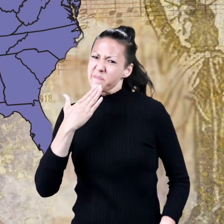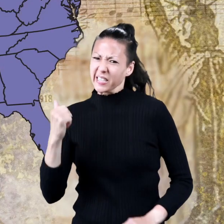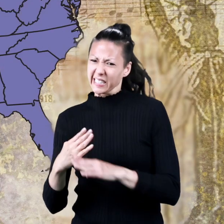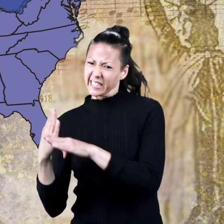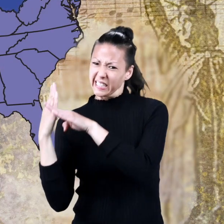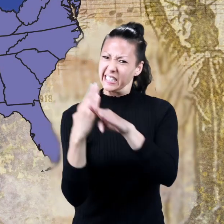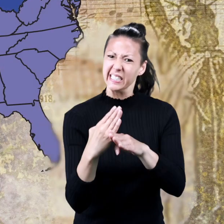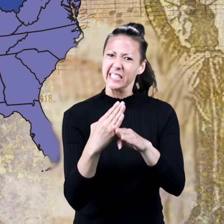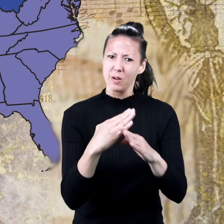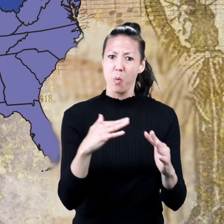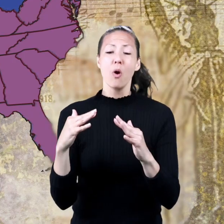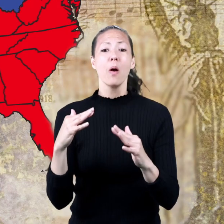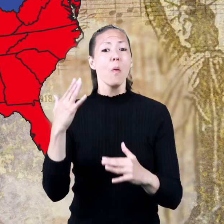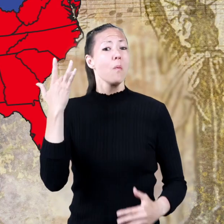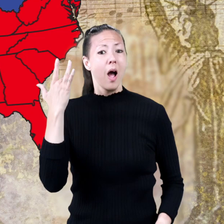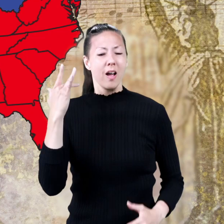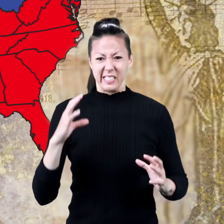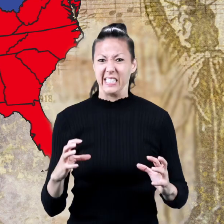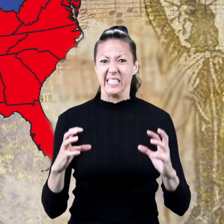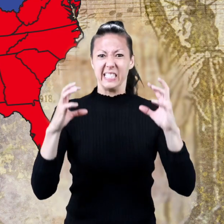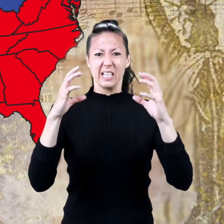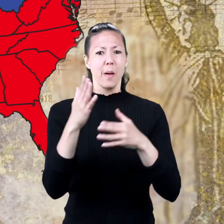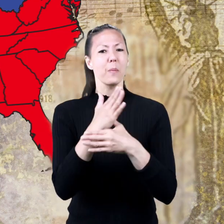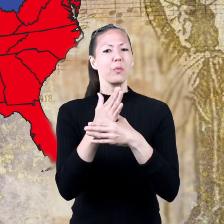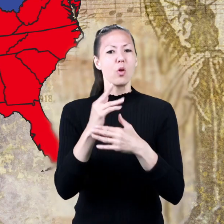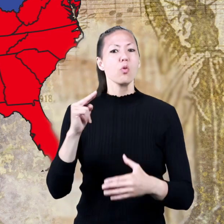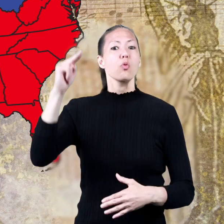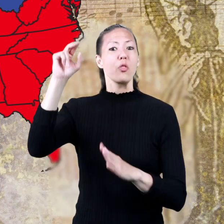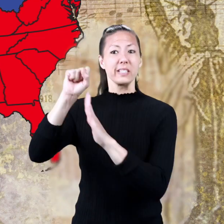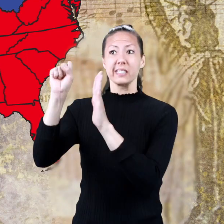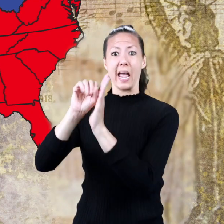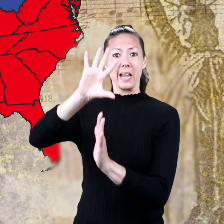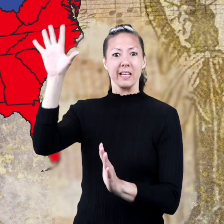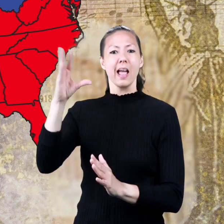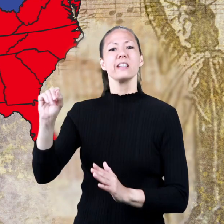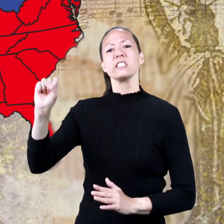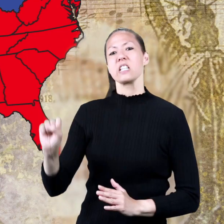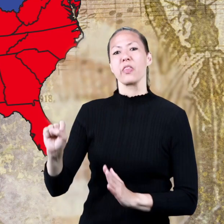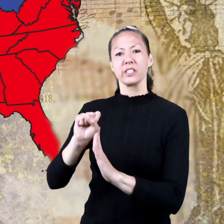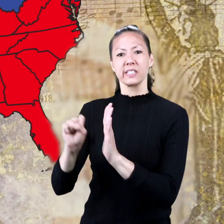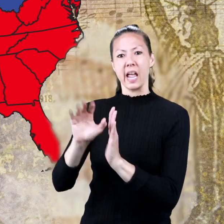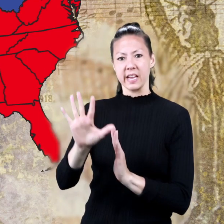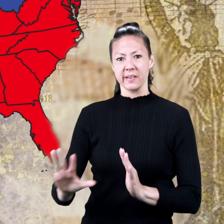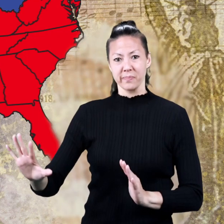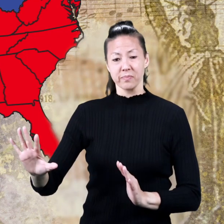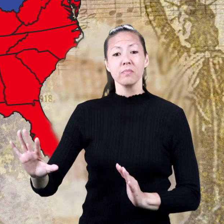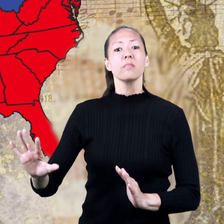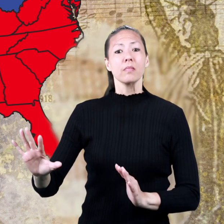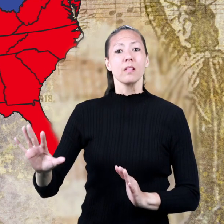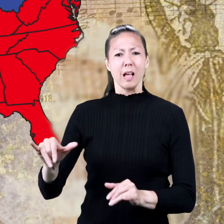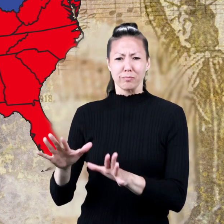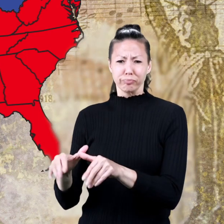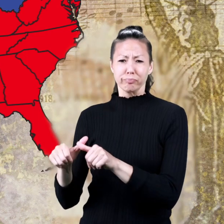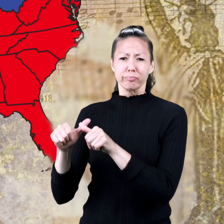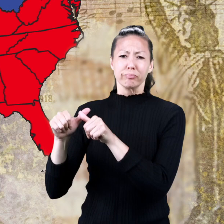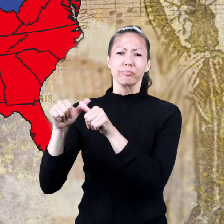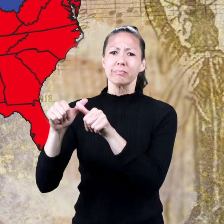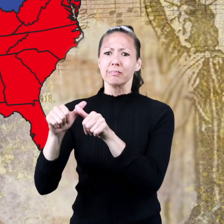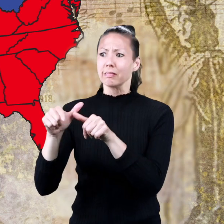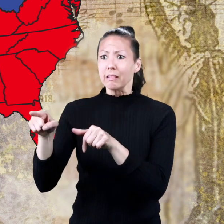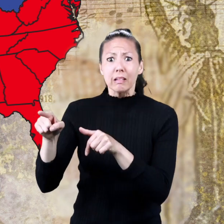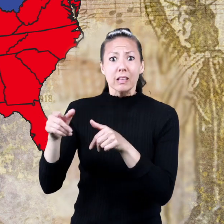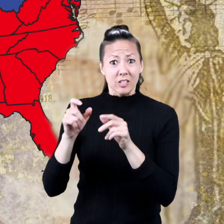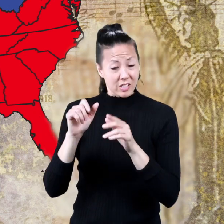tension between the northern states and the southern states over whether to continue the practice of enslavement, Lincoln allowed